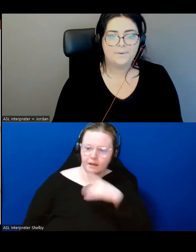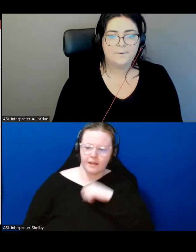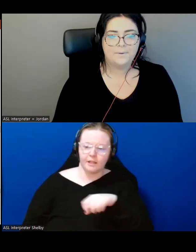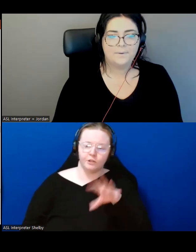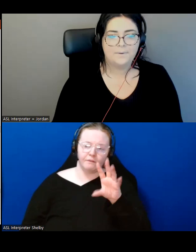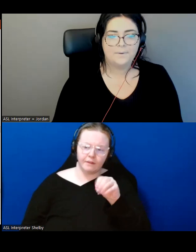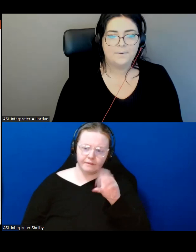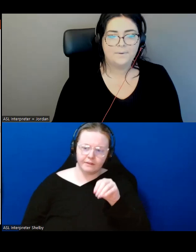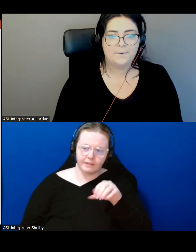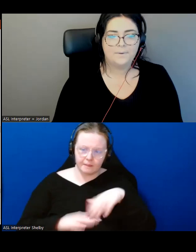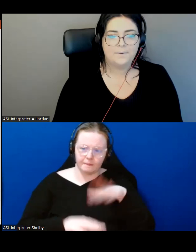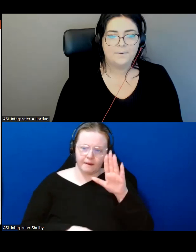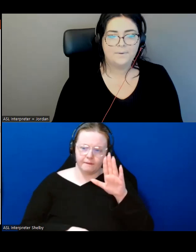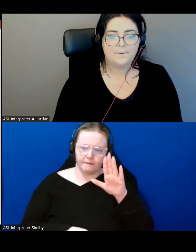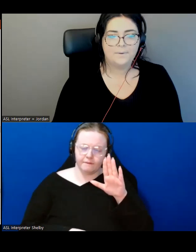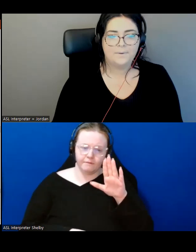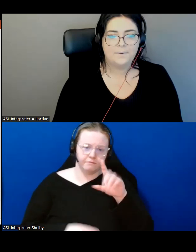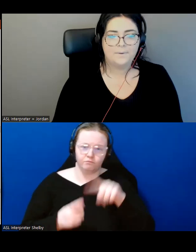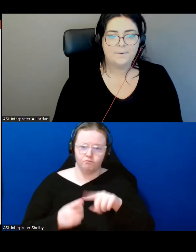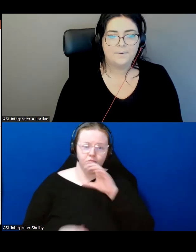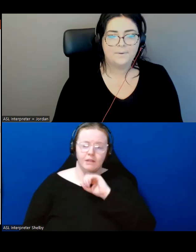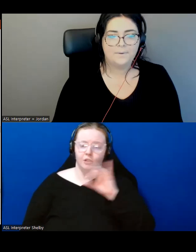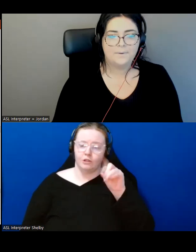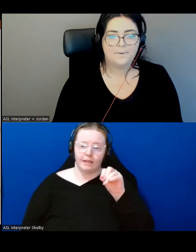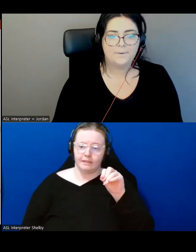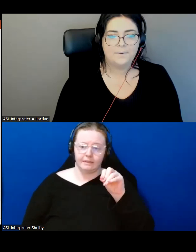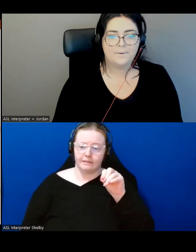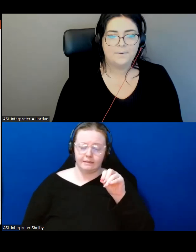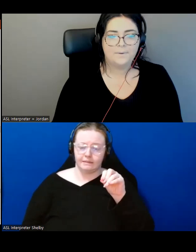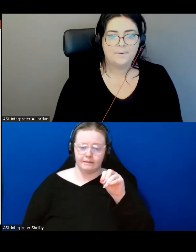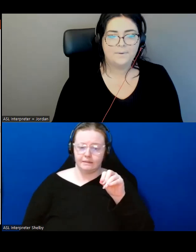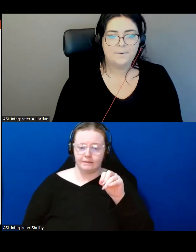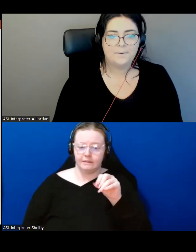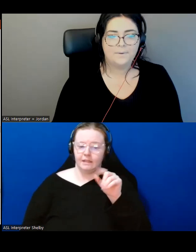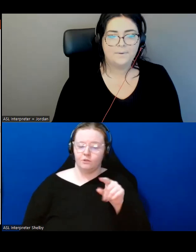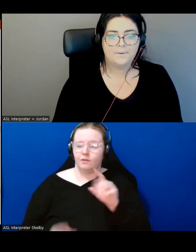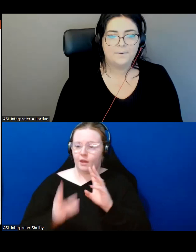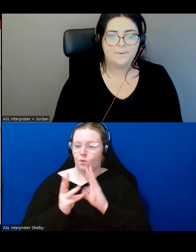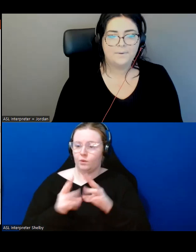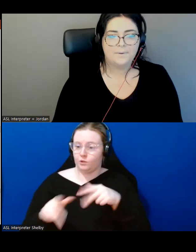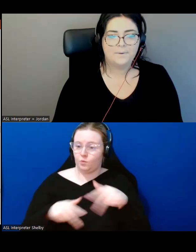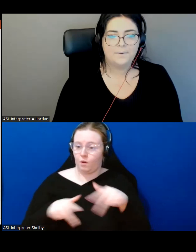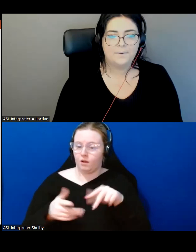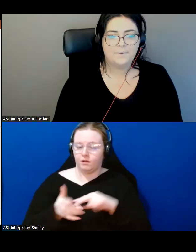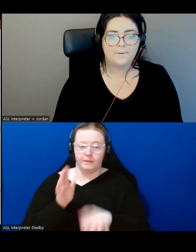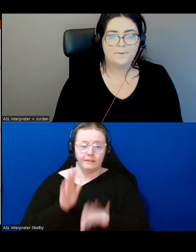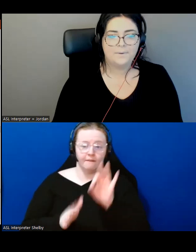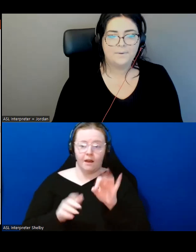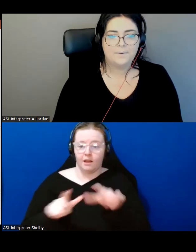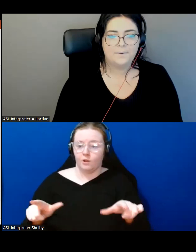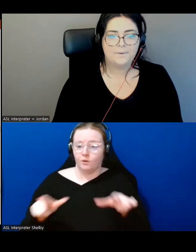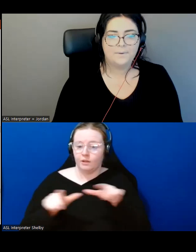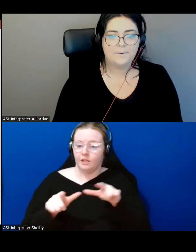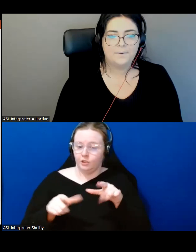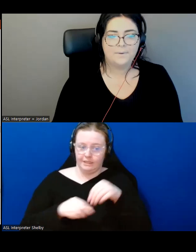50 and up to 80 plus. So they winter walk. They find a location in their community where they can go inside